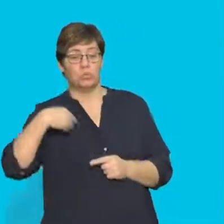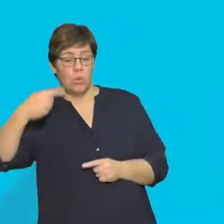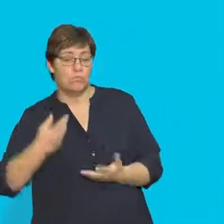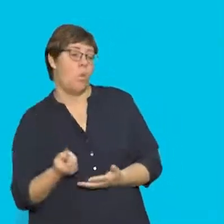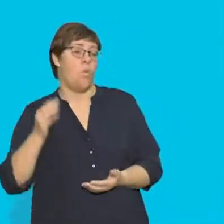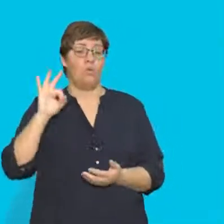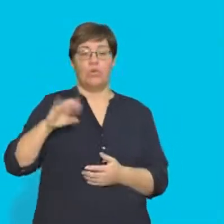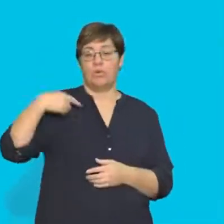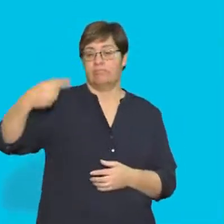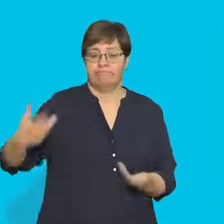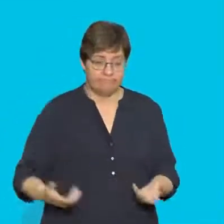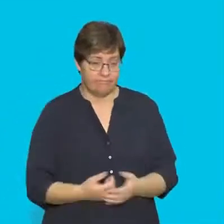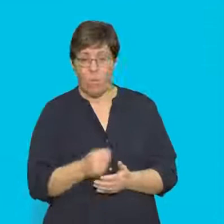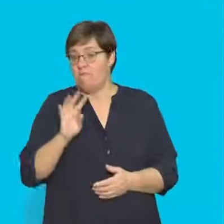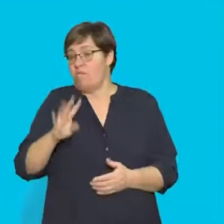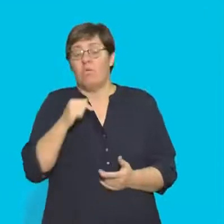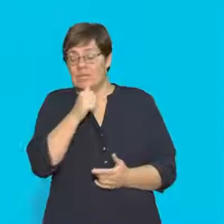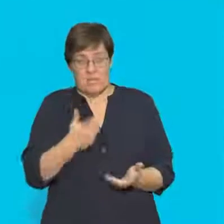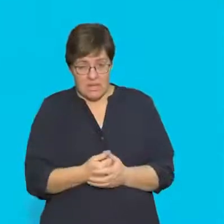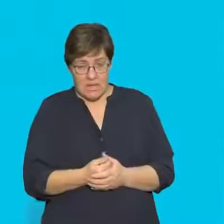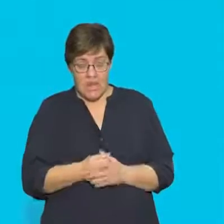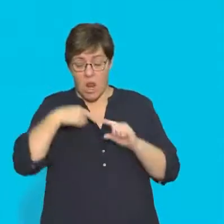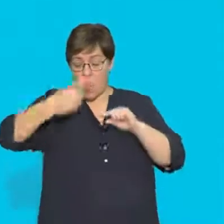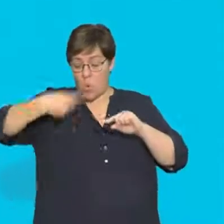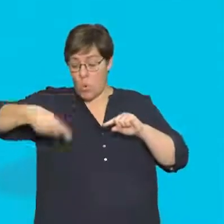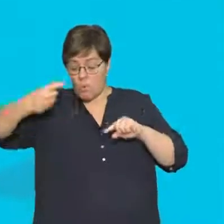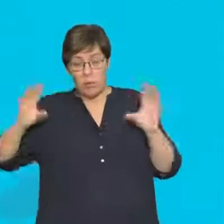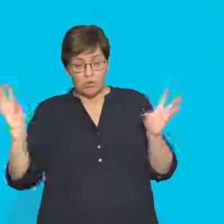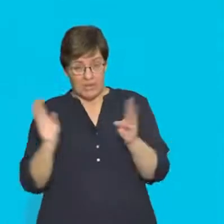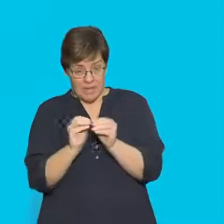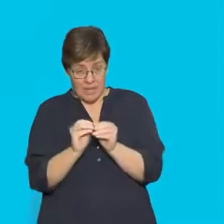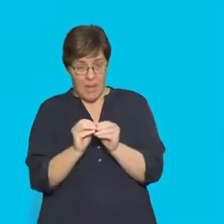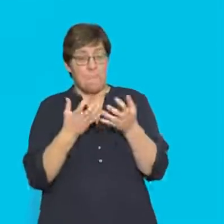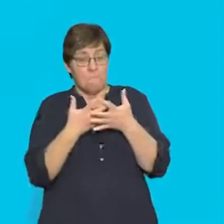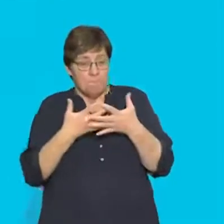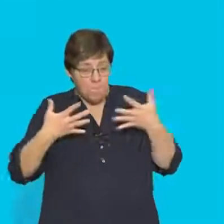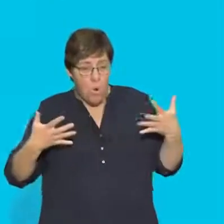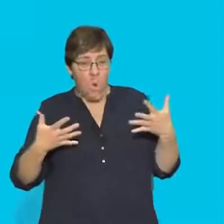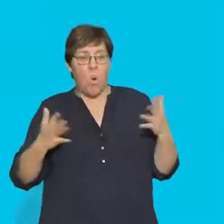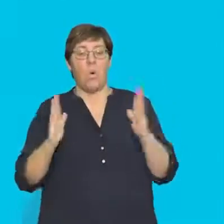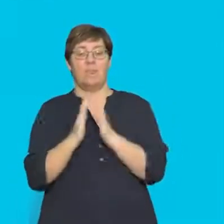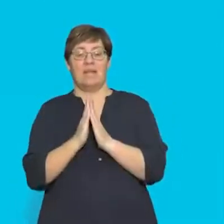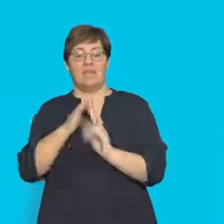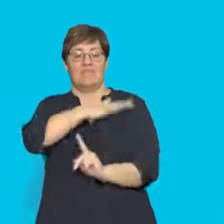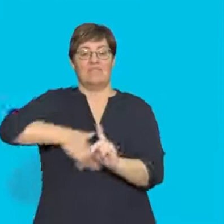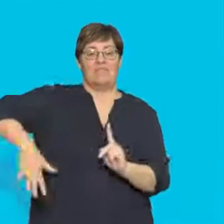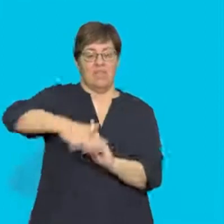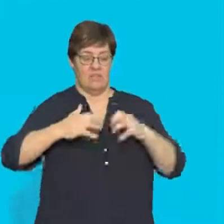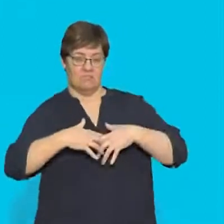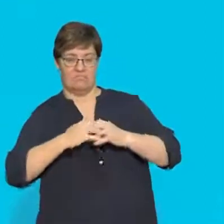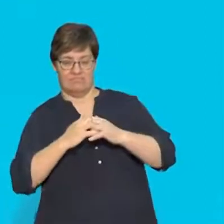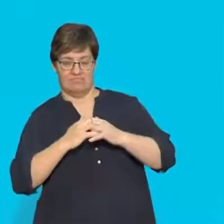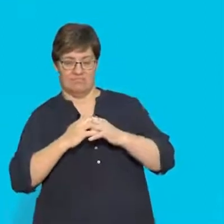loops, all those loops together create a bigger magnetic field when there's